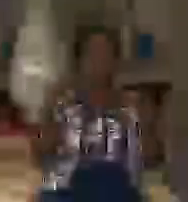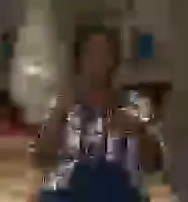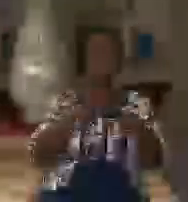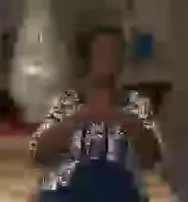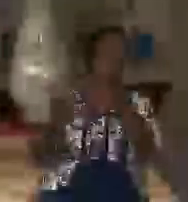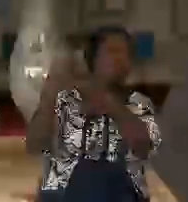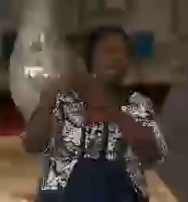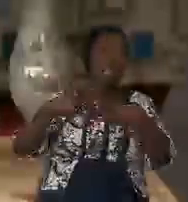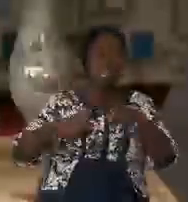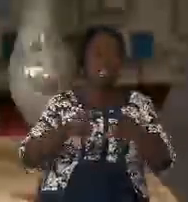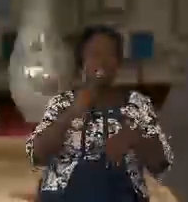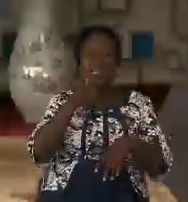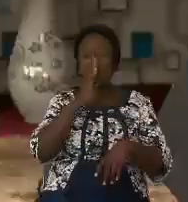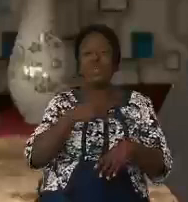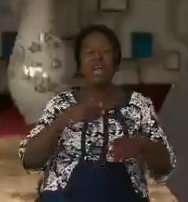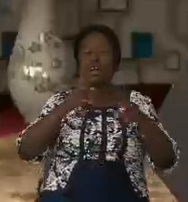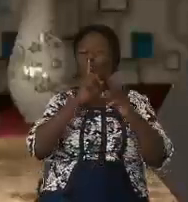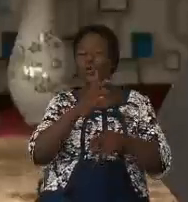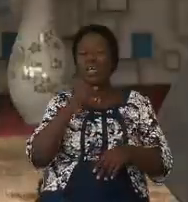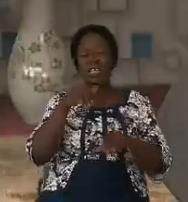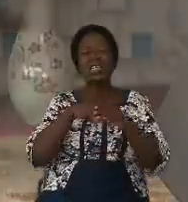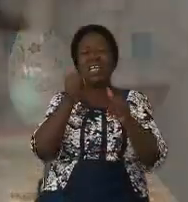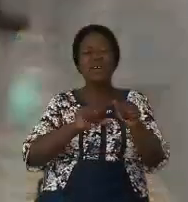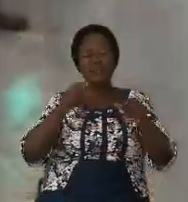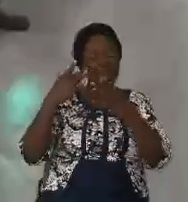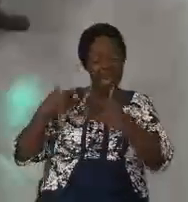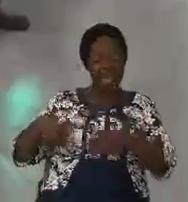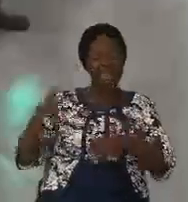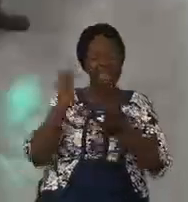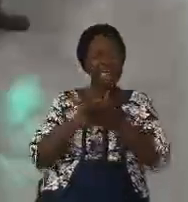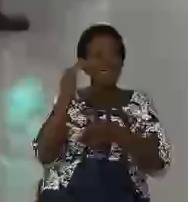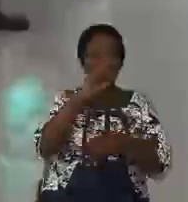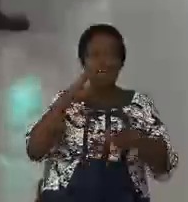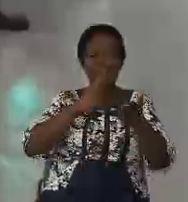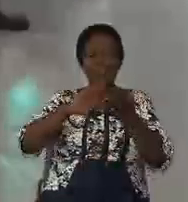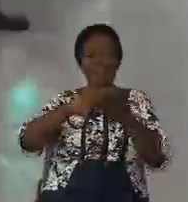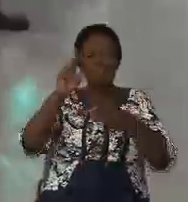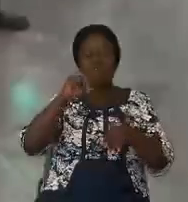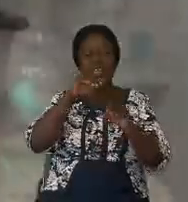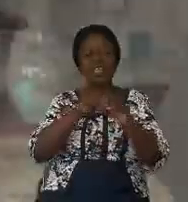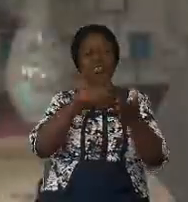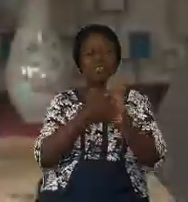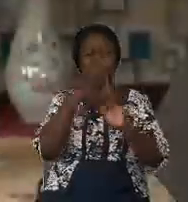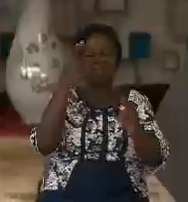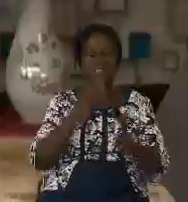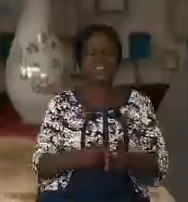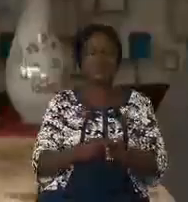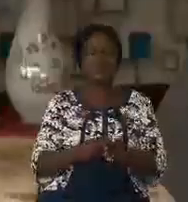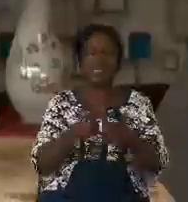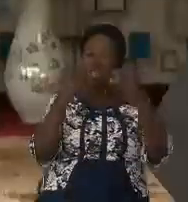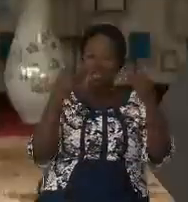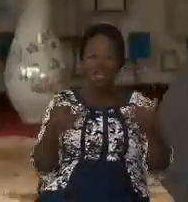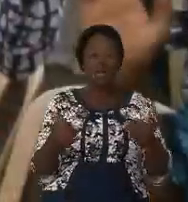faults of the past, all the sins of the past, let there be assurance in every heart, they are forgiven